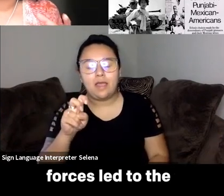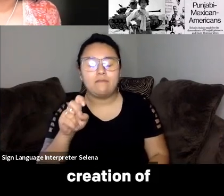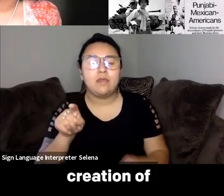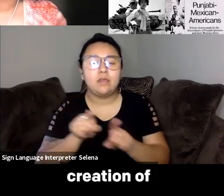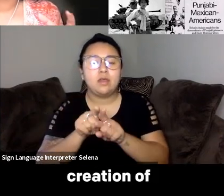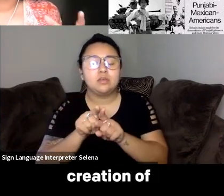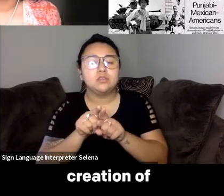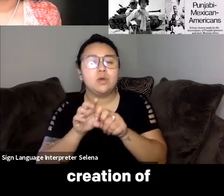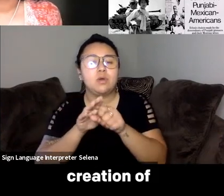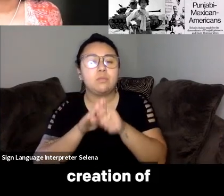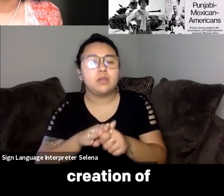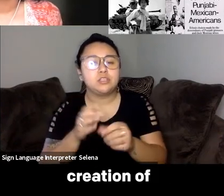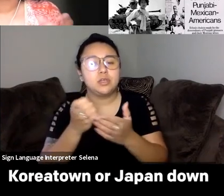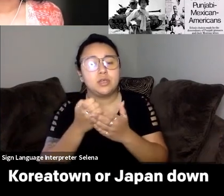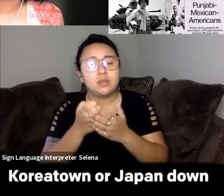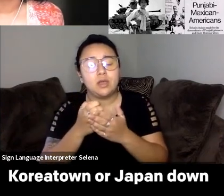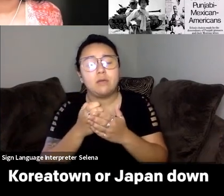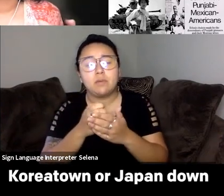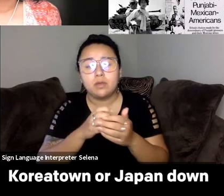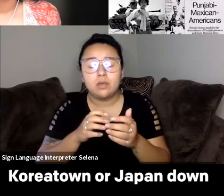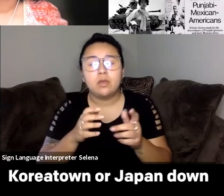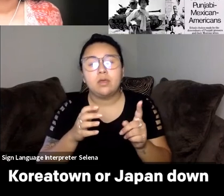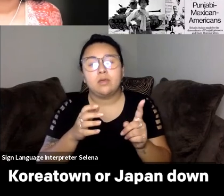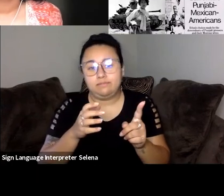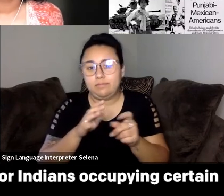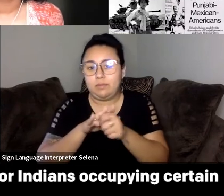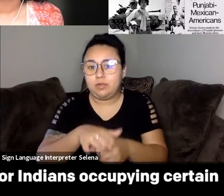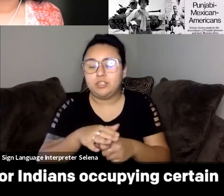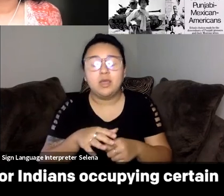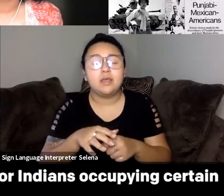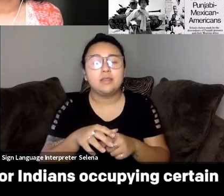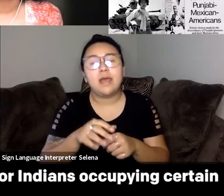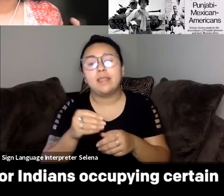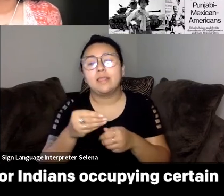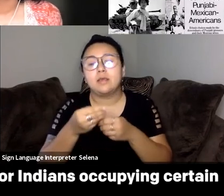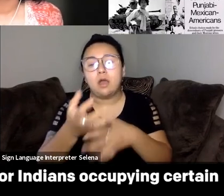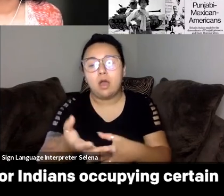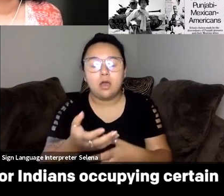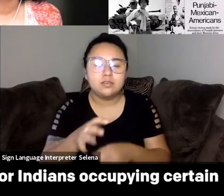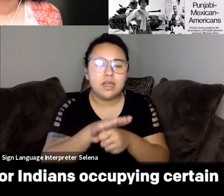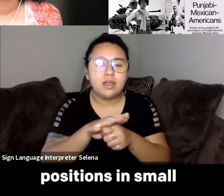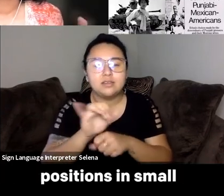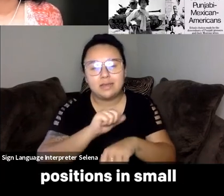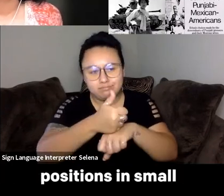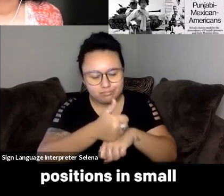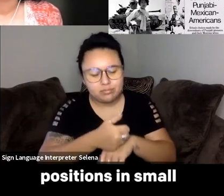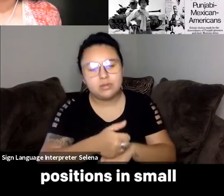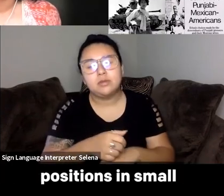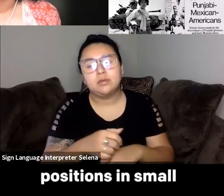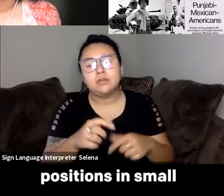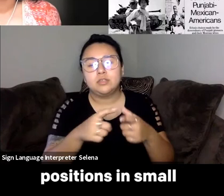the creation of Koreatown or Japantown, or Indians occupying certain